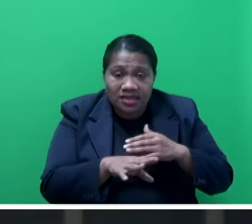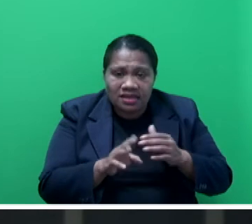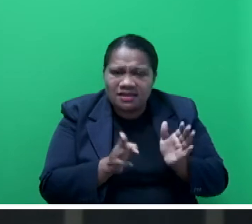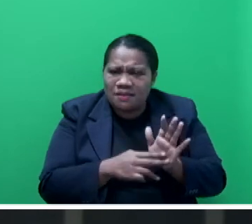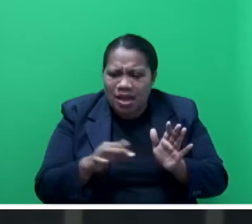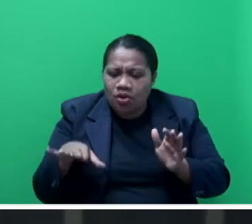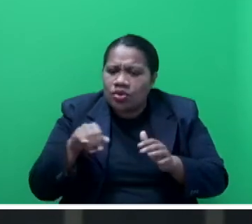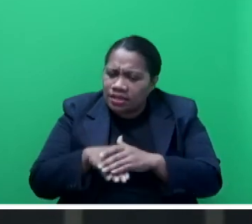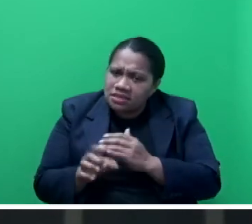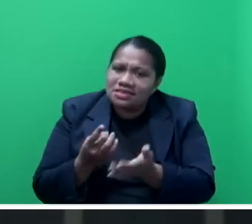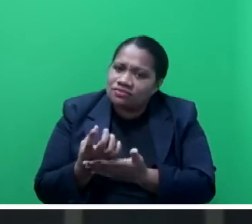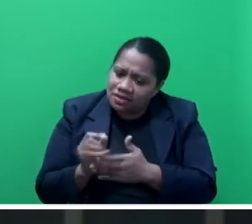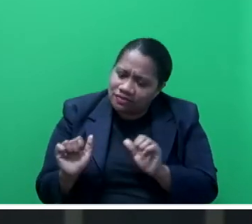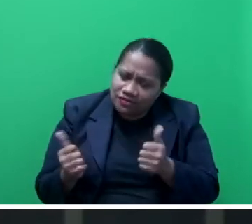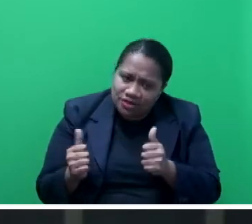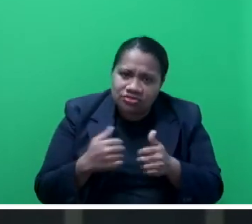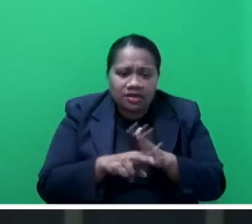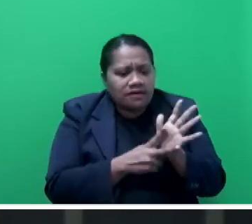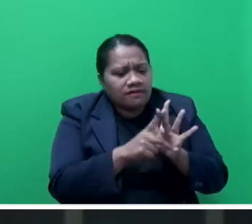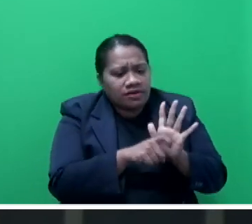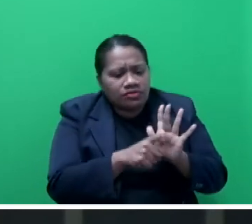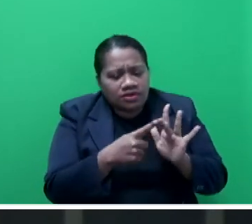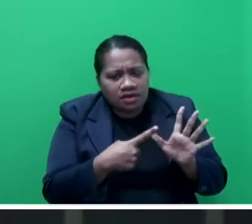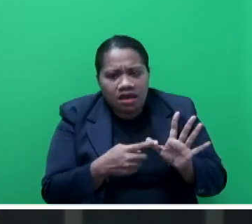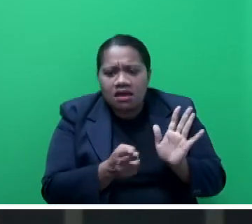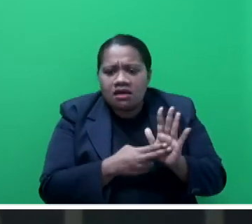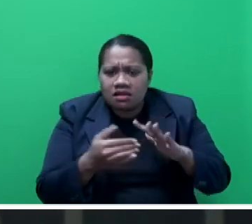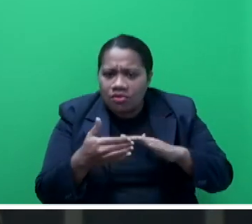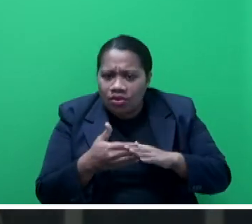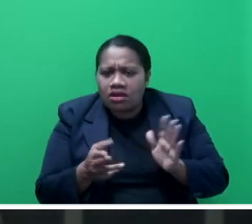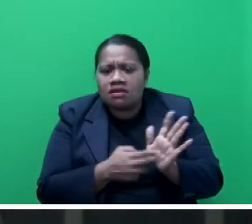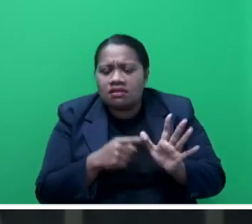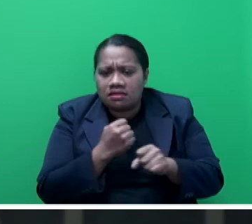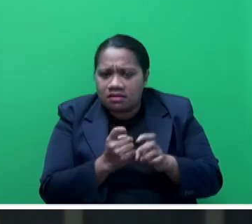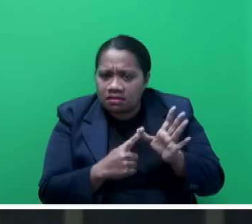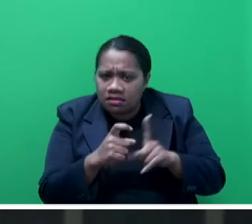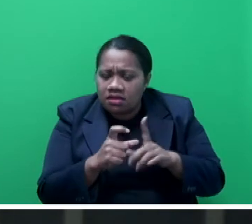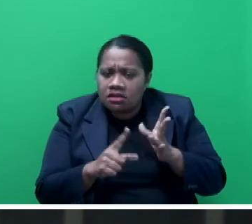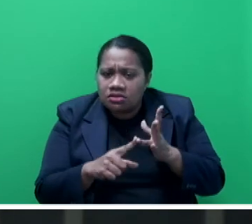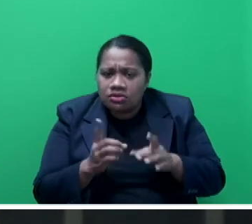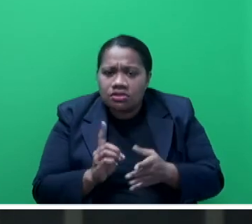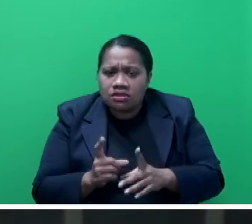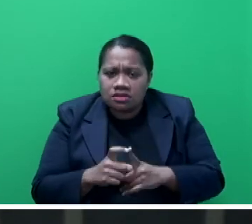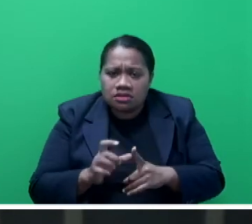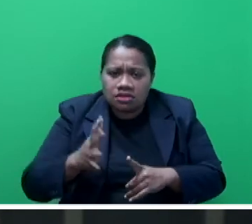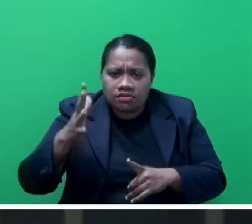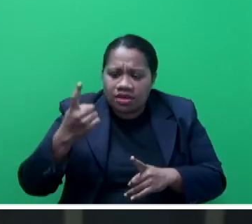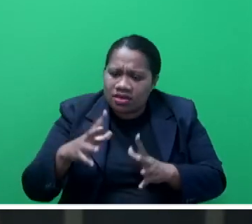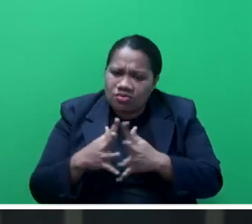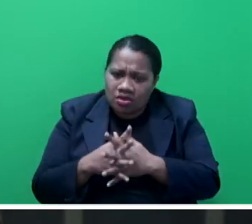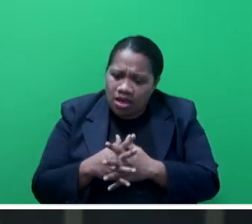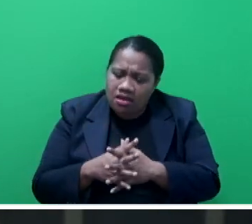the package plant. Viria, Nambowalu, Nagando, Wudindawa, Deuba, and Waiwai are being constructed to fill in